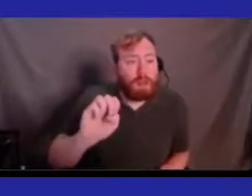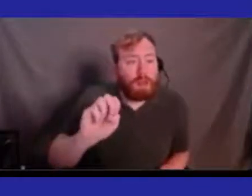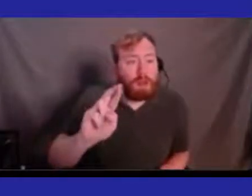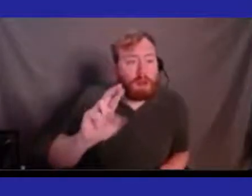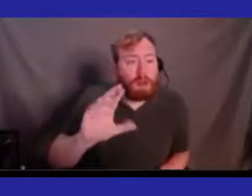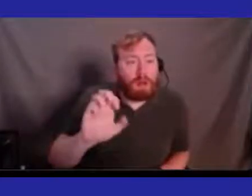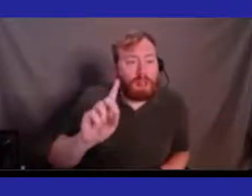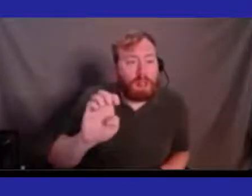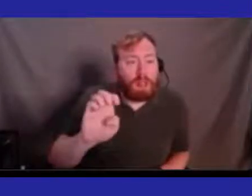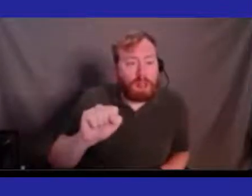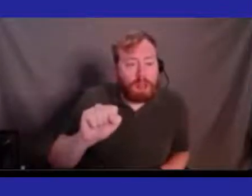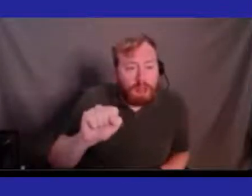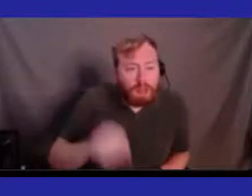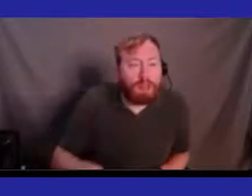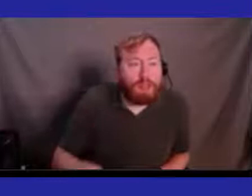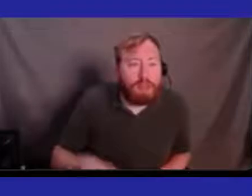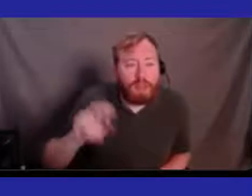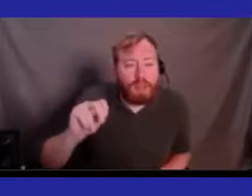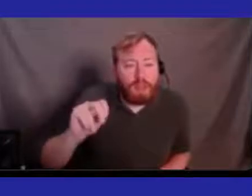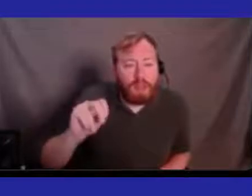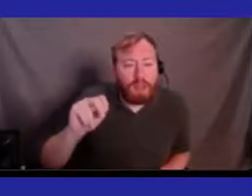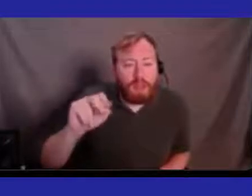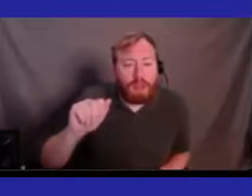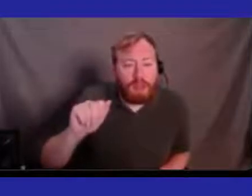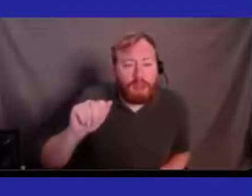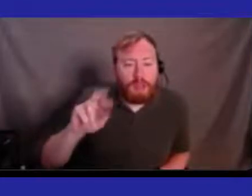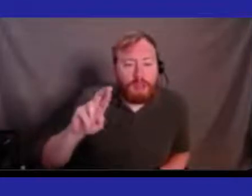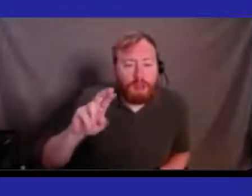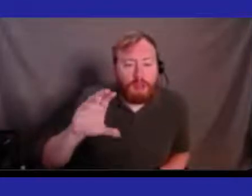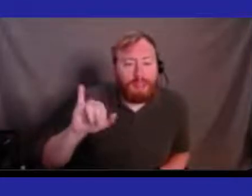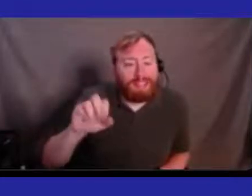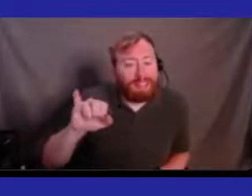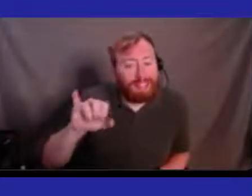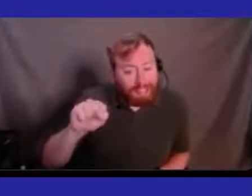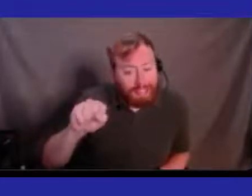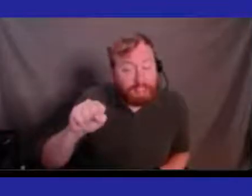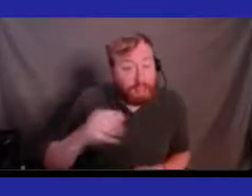available. If you are ready.